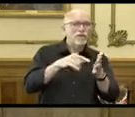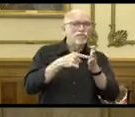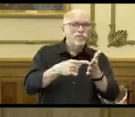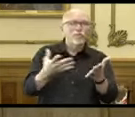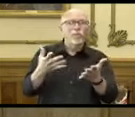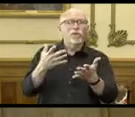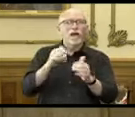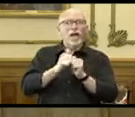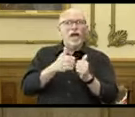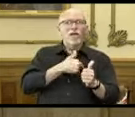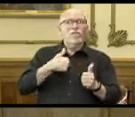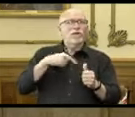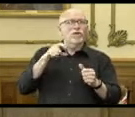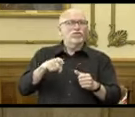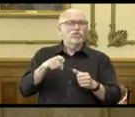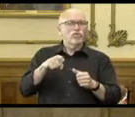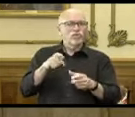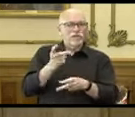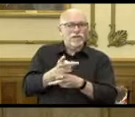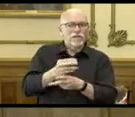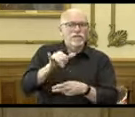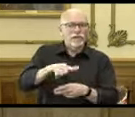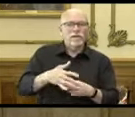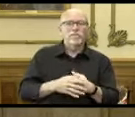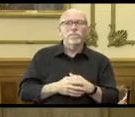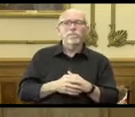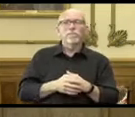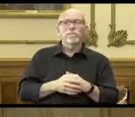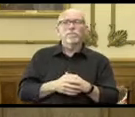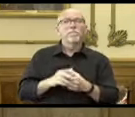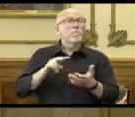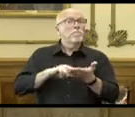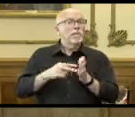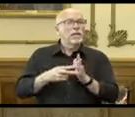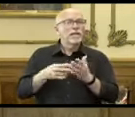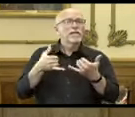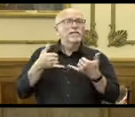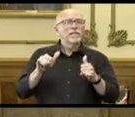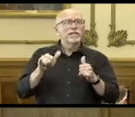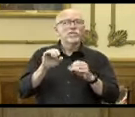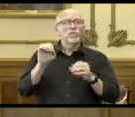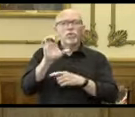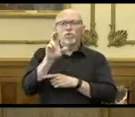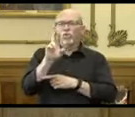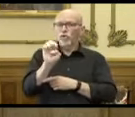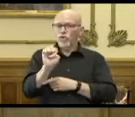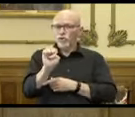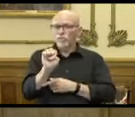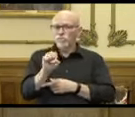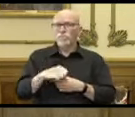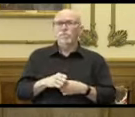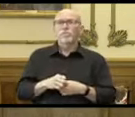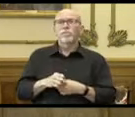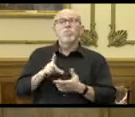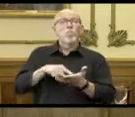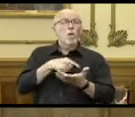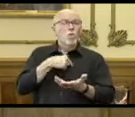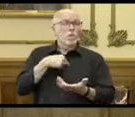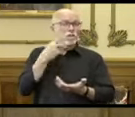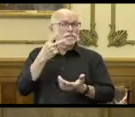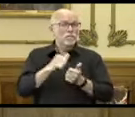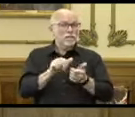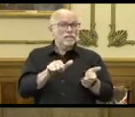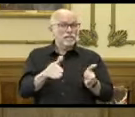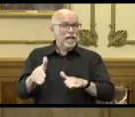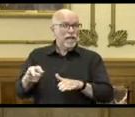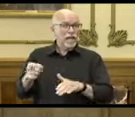about how we should care for it. That being said, there is still no cure. And I really feel what we're seeing with the deaths